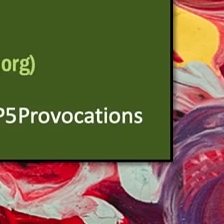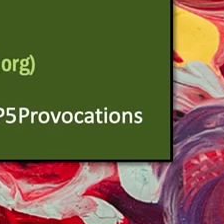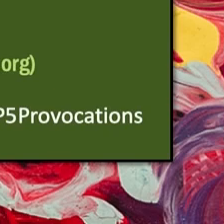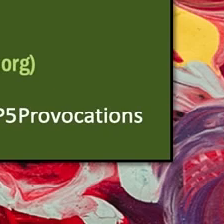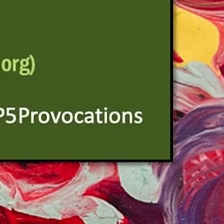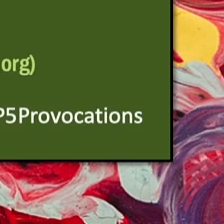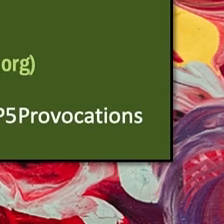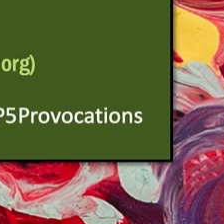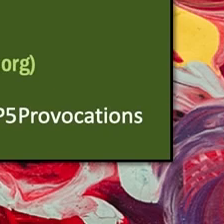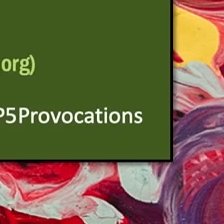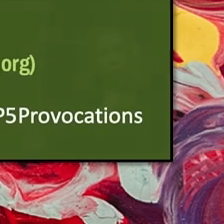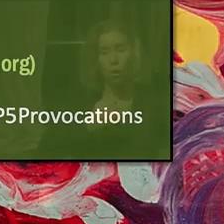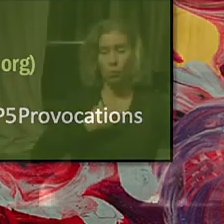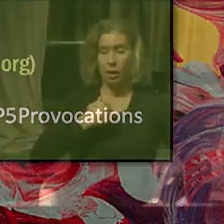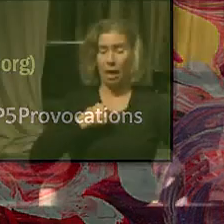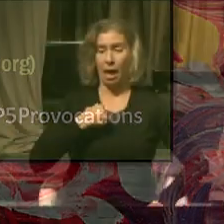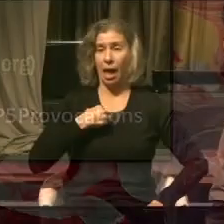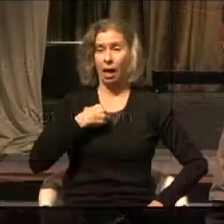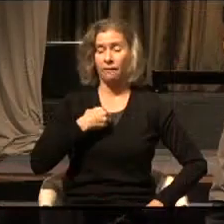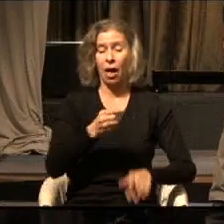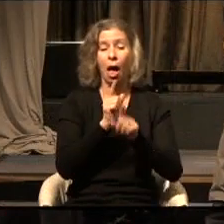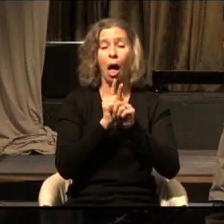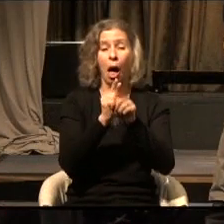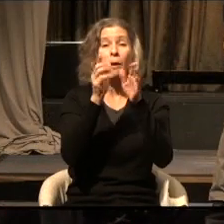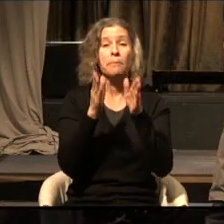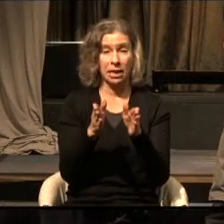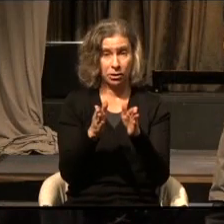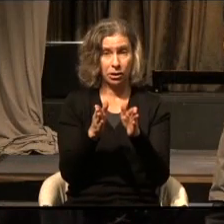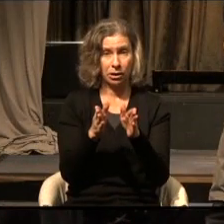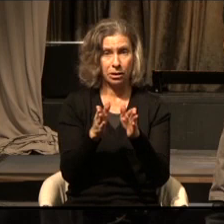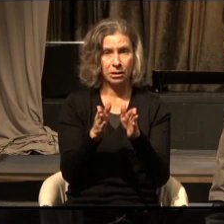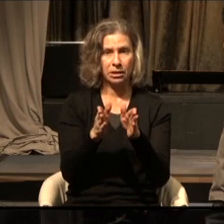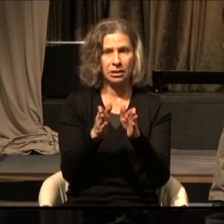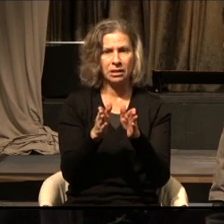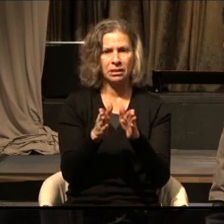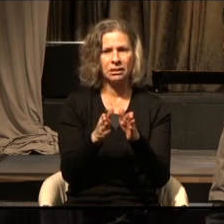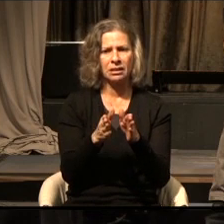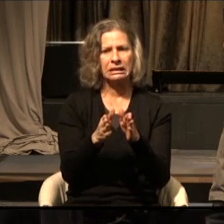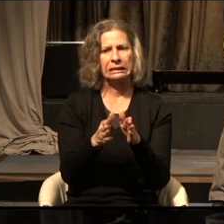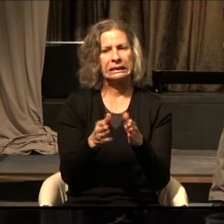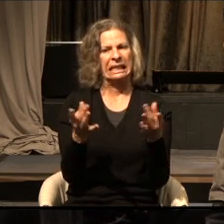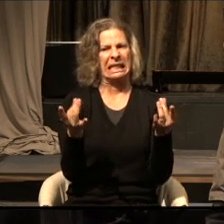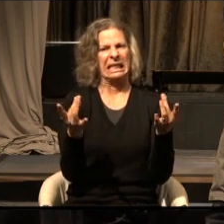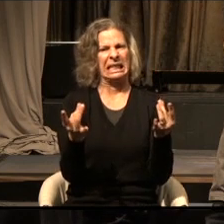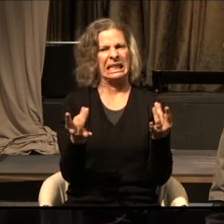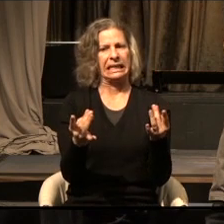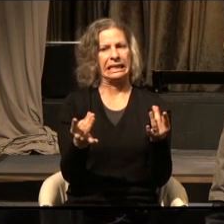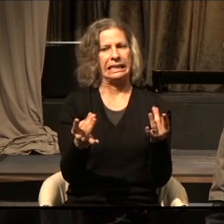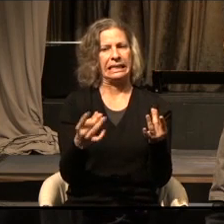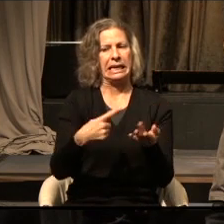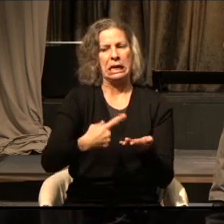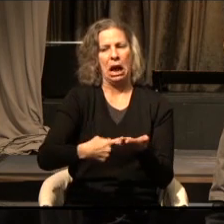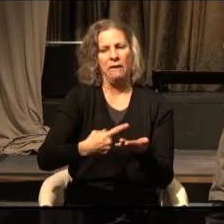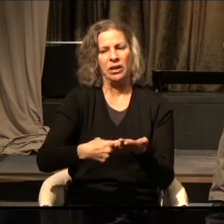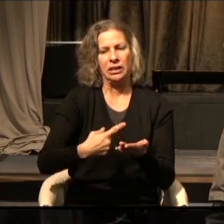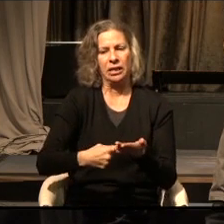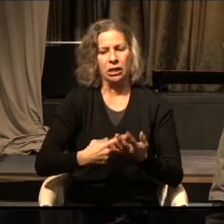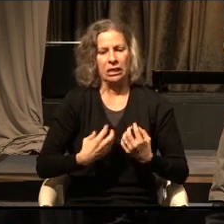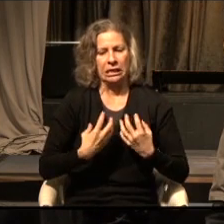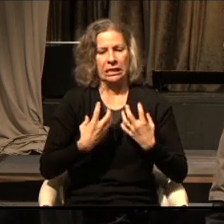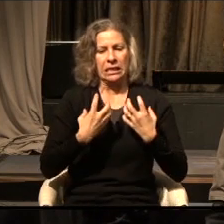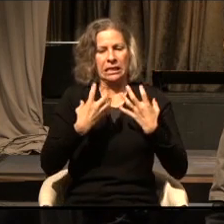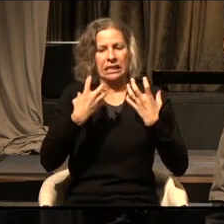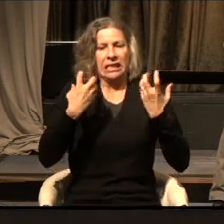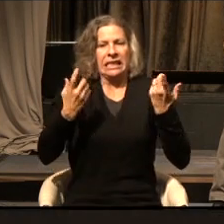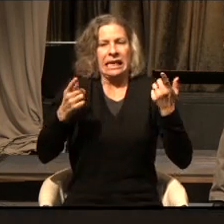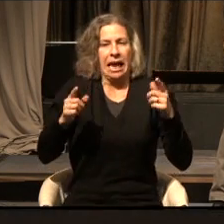friend and mentor, Liz Lehrman, to thank for this, who says when you get in the middle of those difficult conversations and you feel your blood pressure